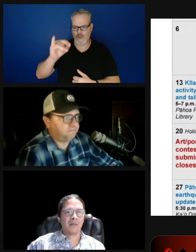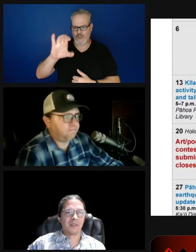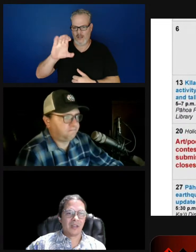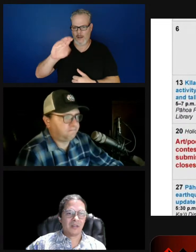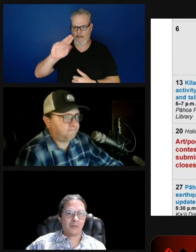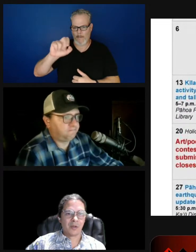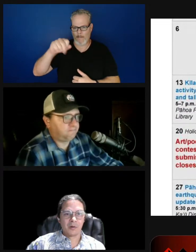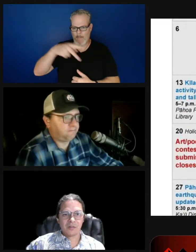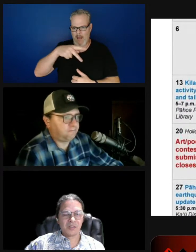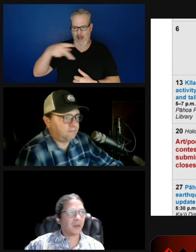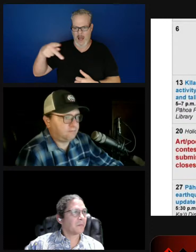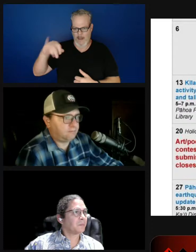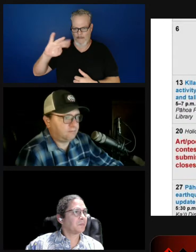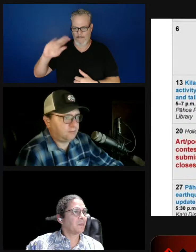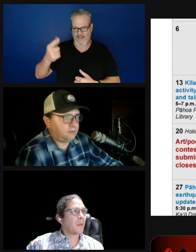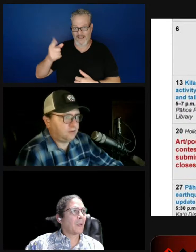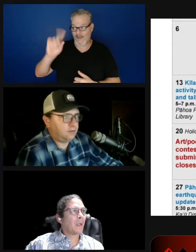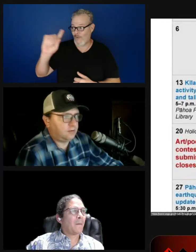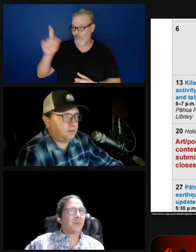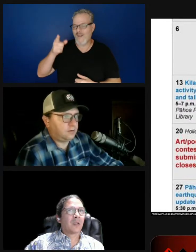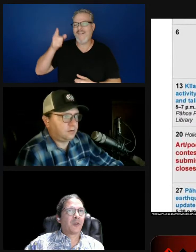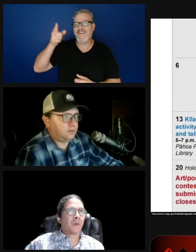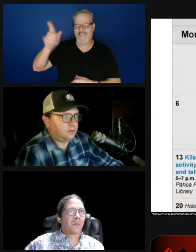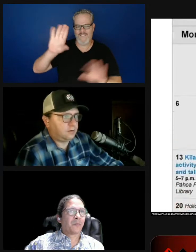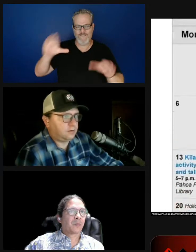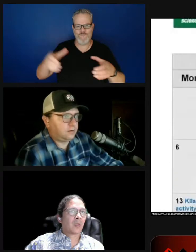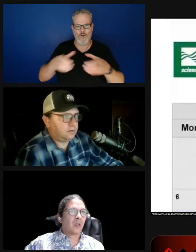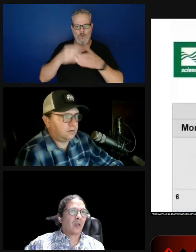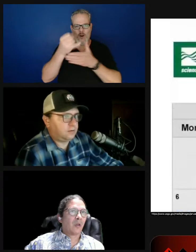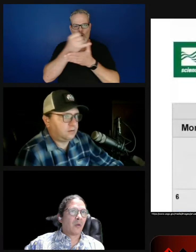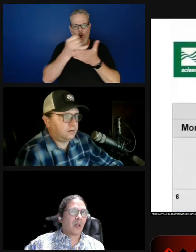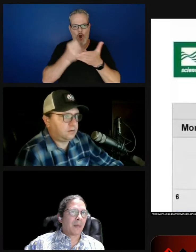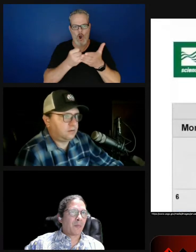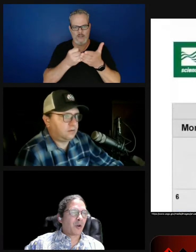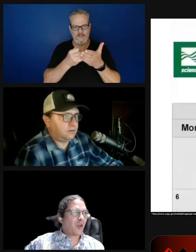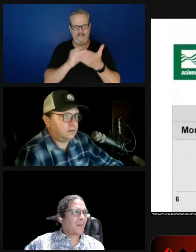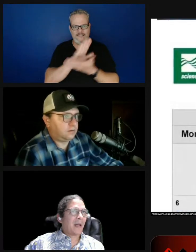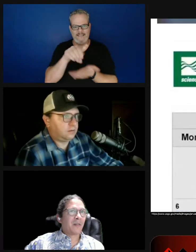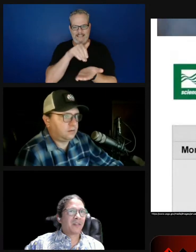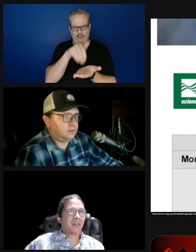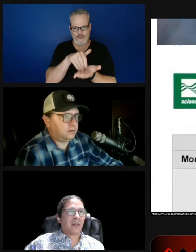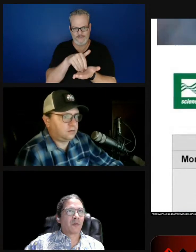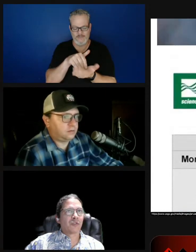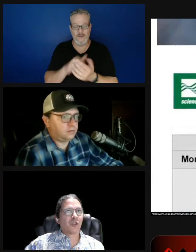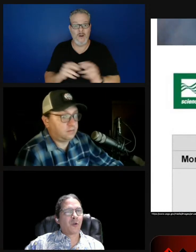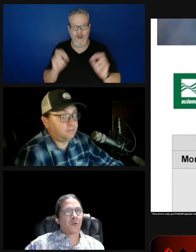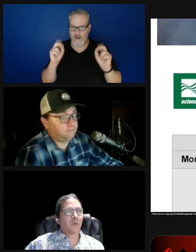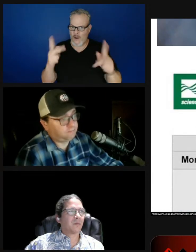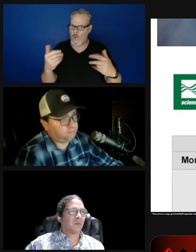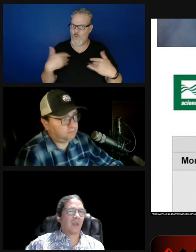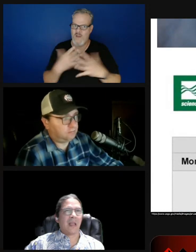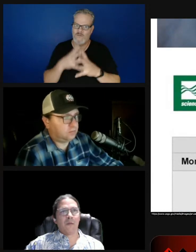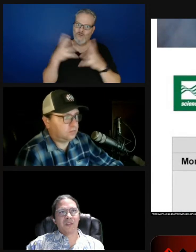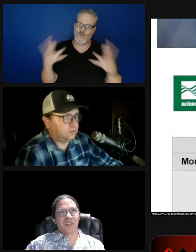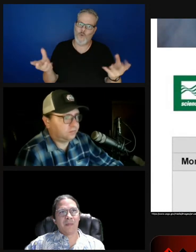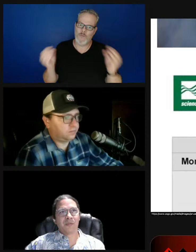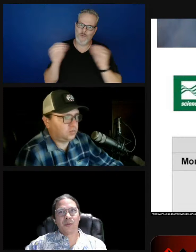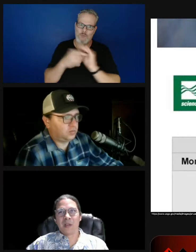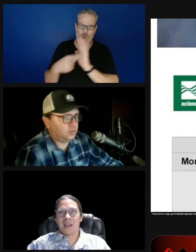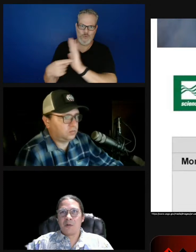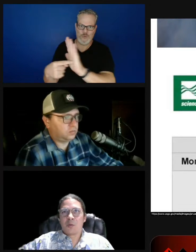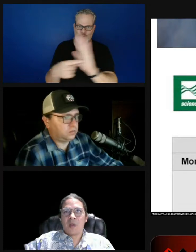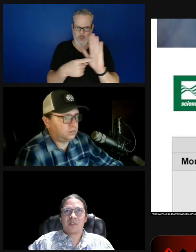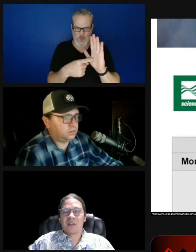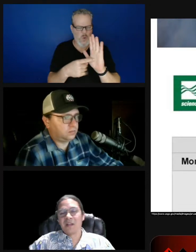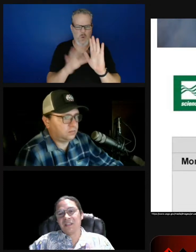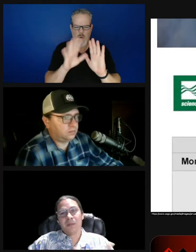Stu Drowns at the Volcano Art Center. So while there might be more to talk about and more to show, I will skip showing